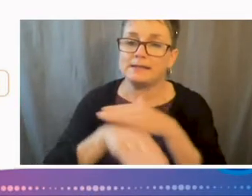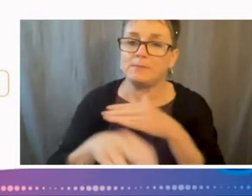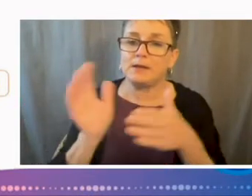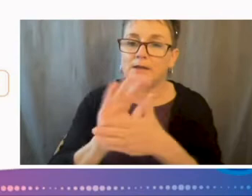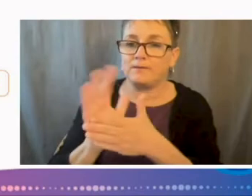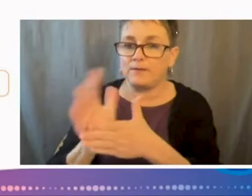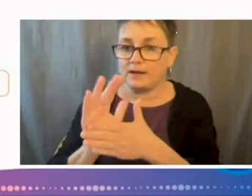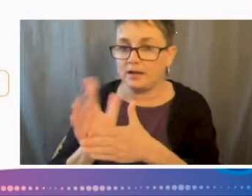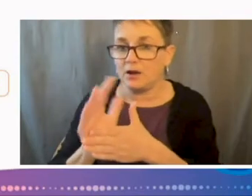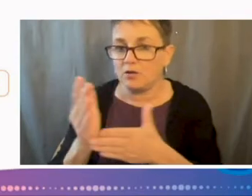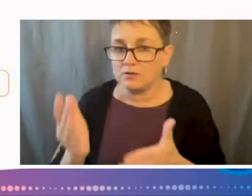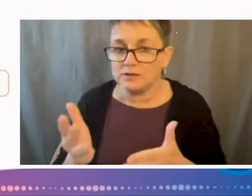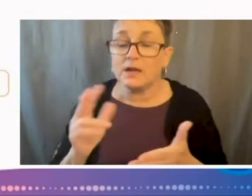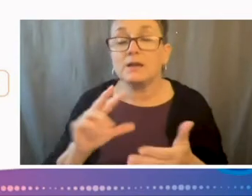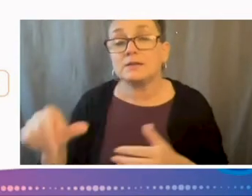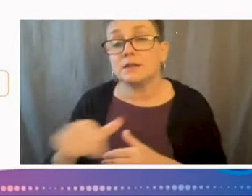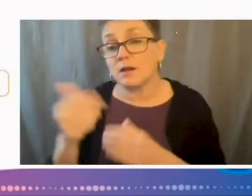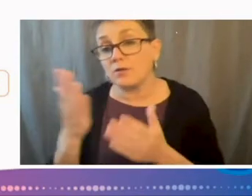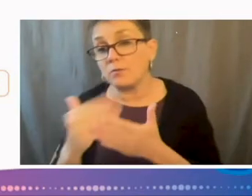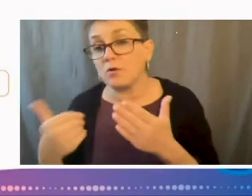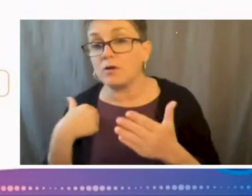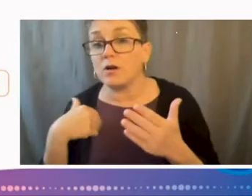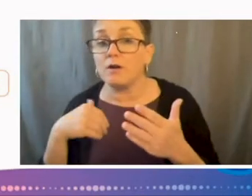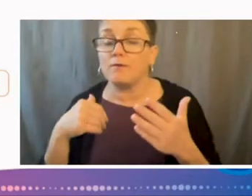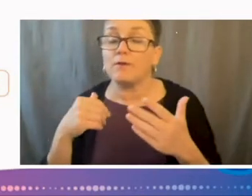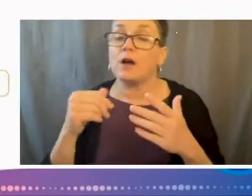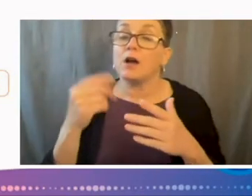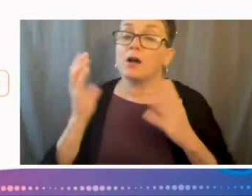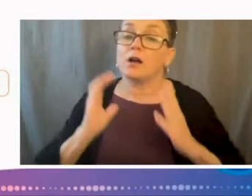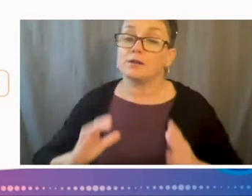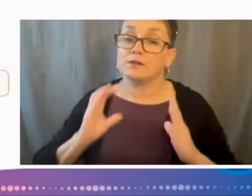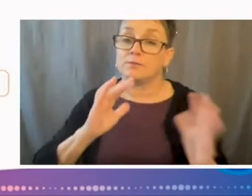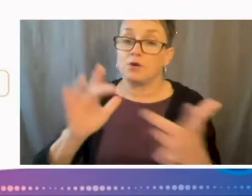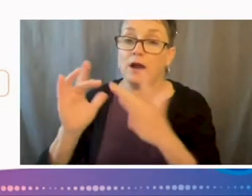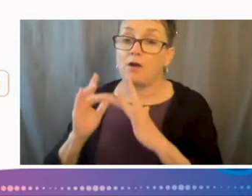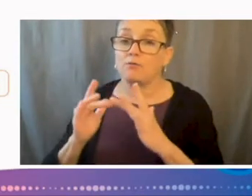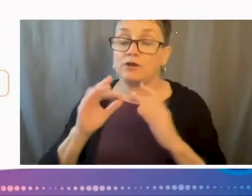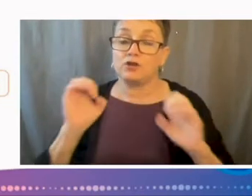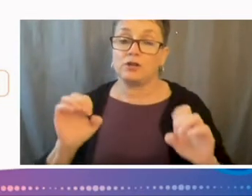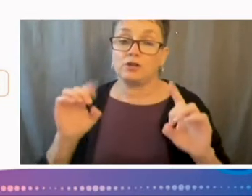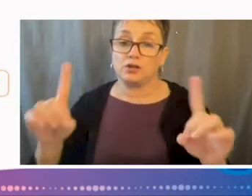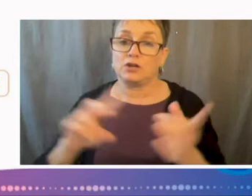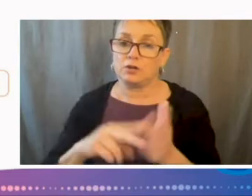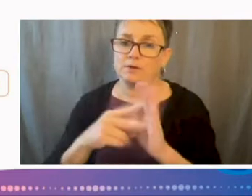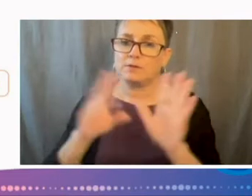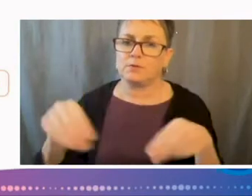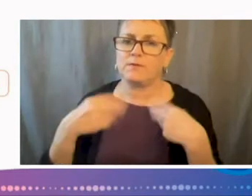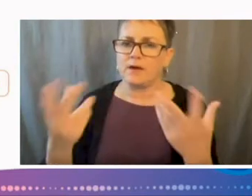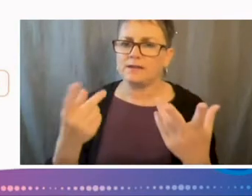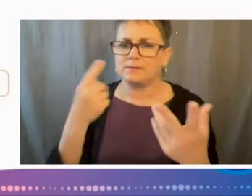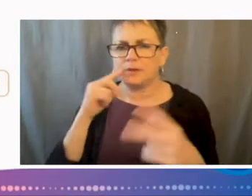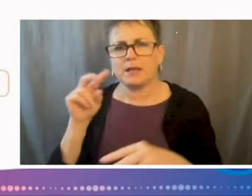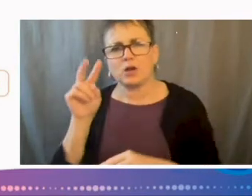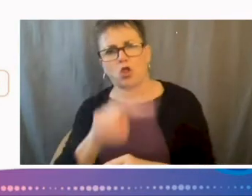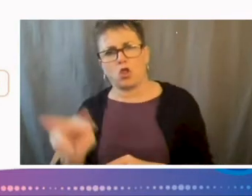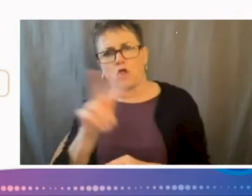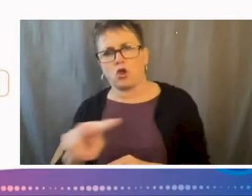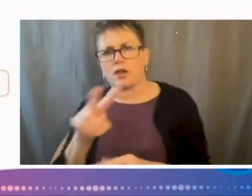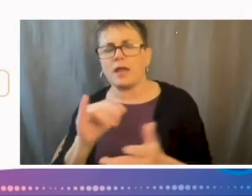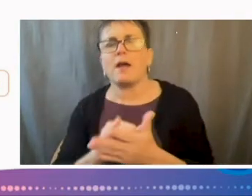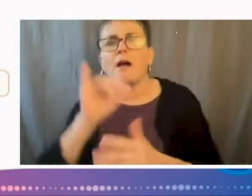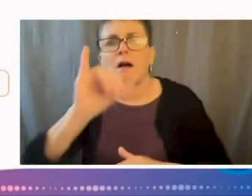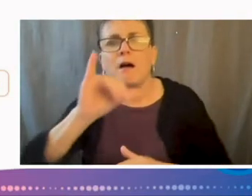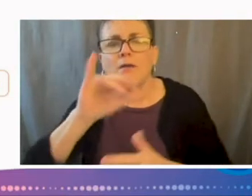in customer outreach and education is providing a visual for customers of what accessibility looks like at New Jersey